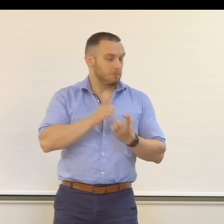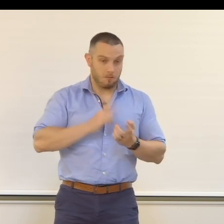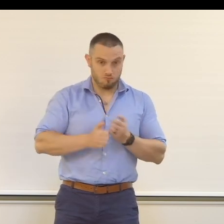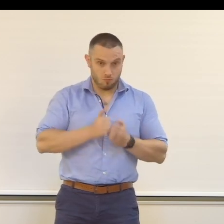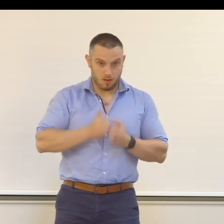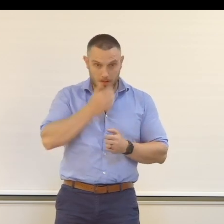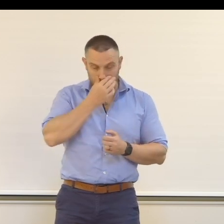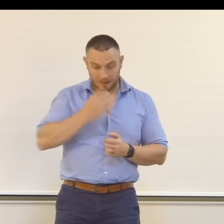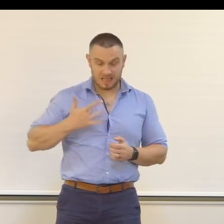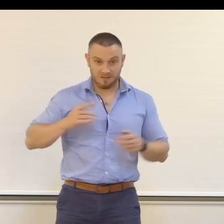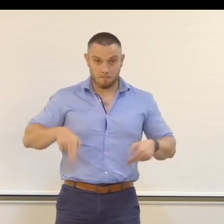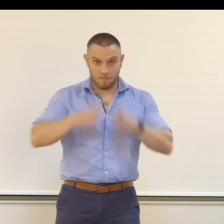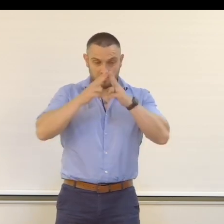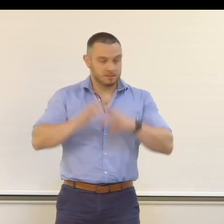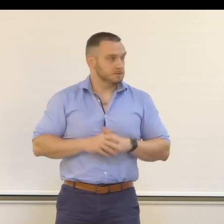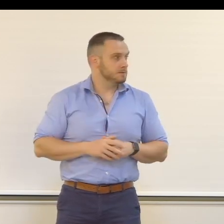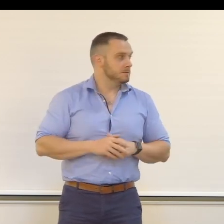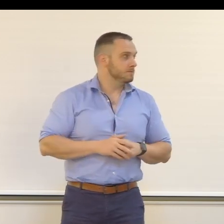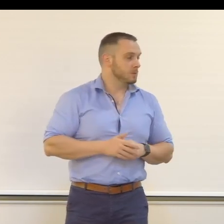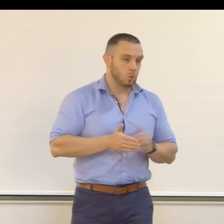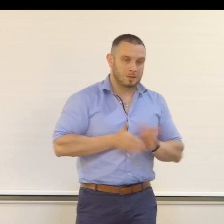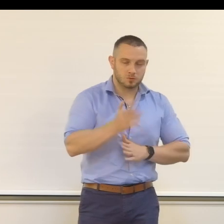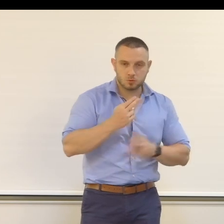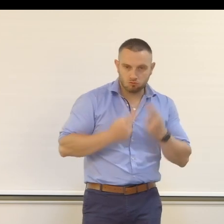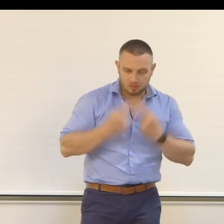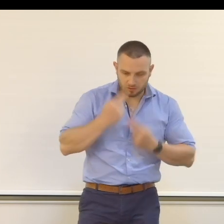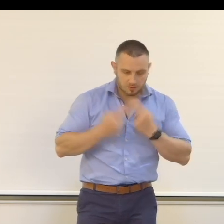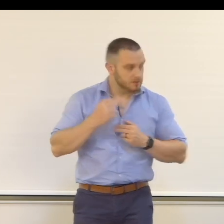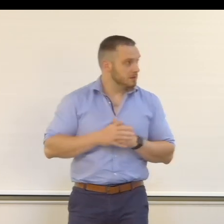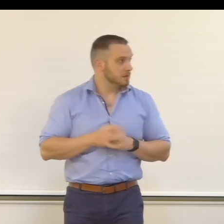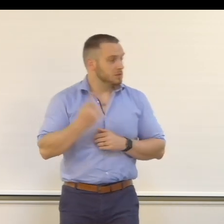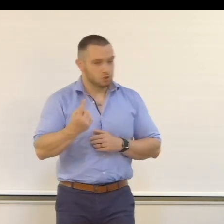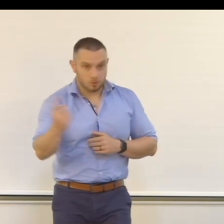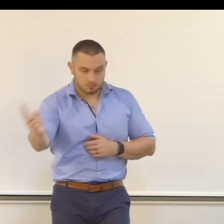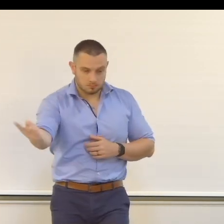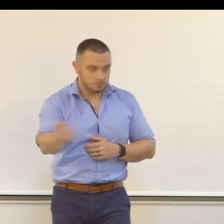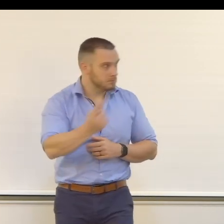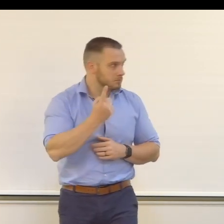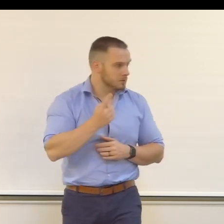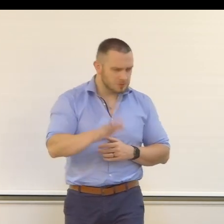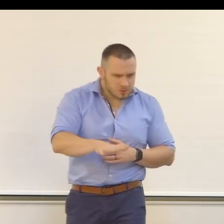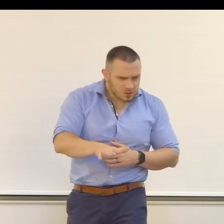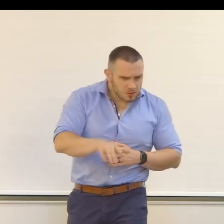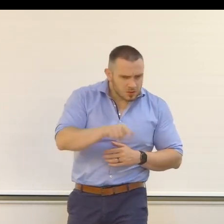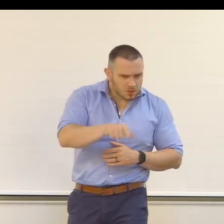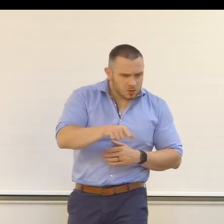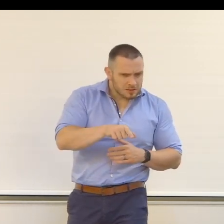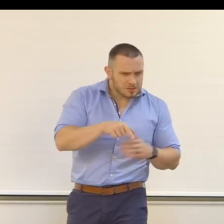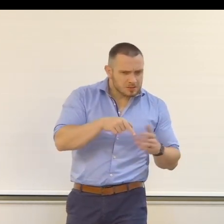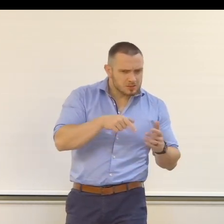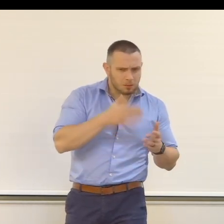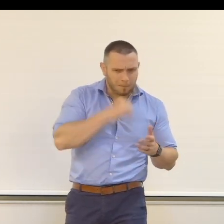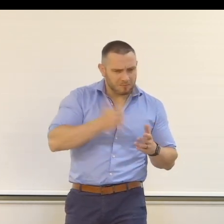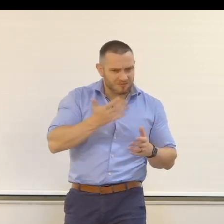was living in Paris, and went to a restaurant. And there somebody came to me and said, "Excuse me, are you Romain Charles, the guy who